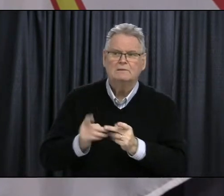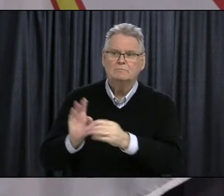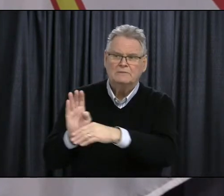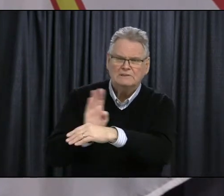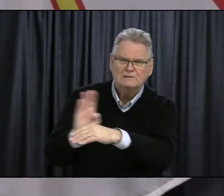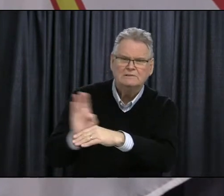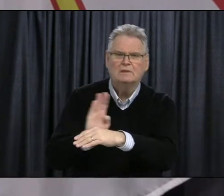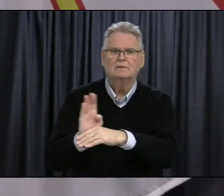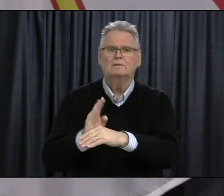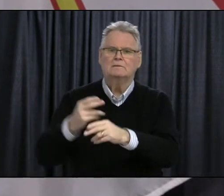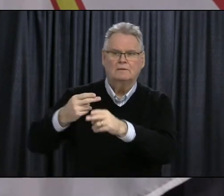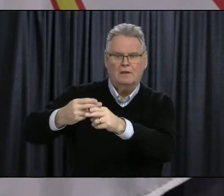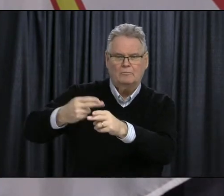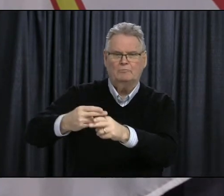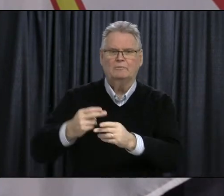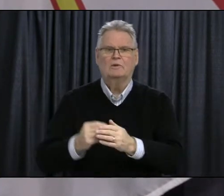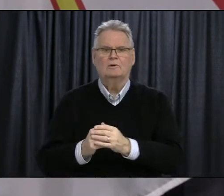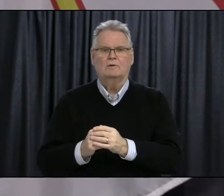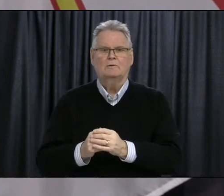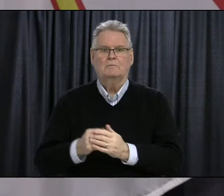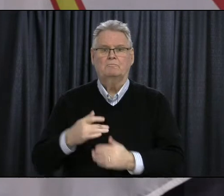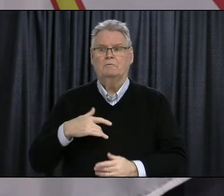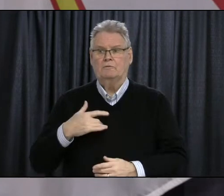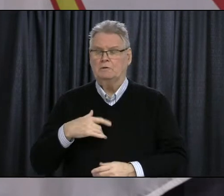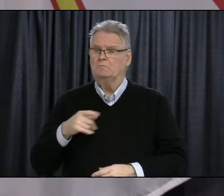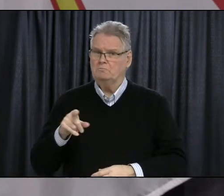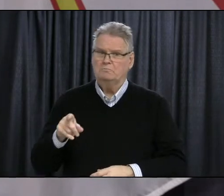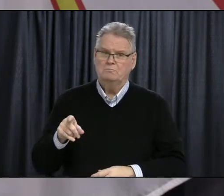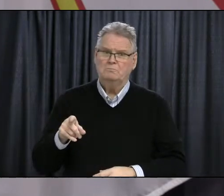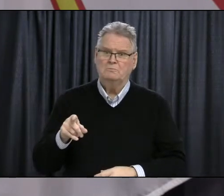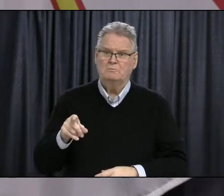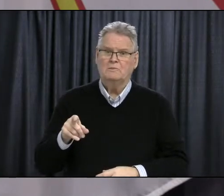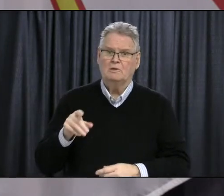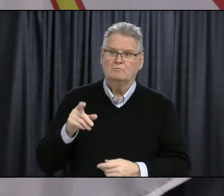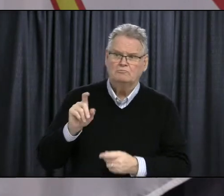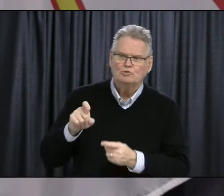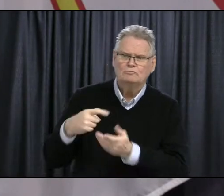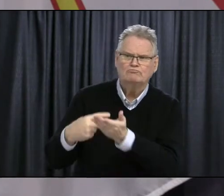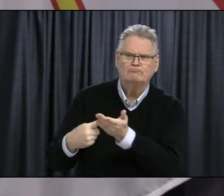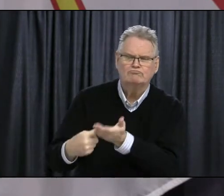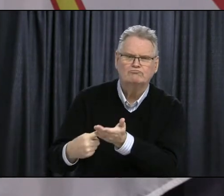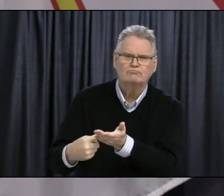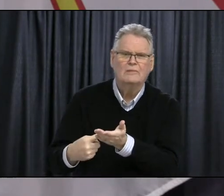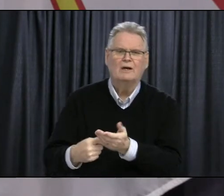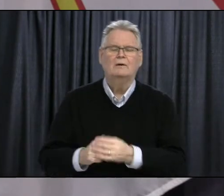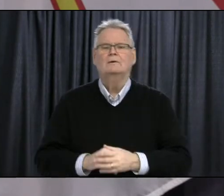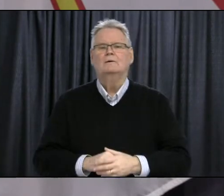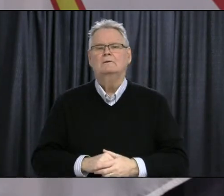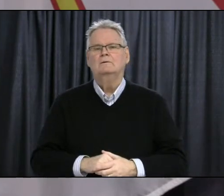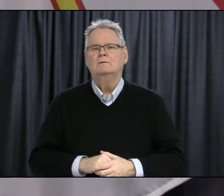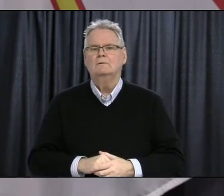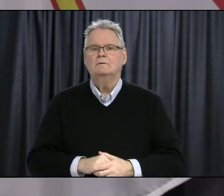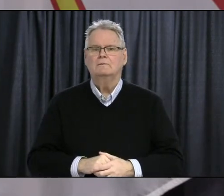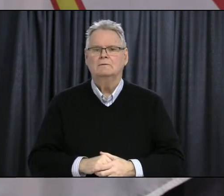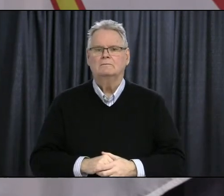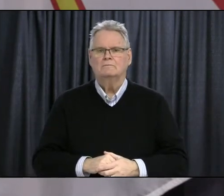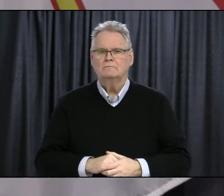that. We are constantly trying to balance privacy with public health and safety.